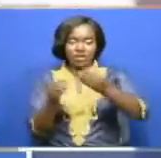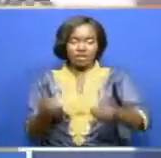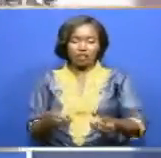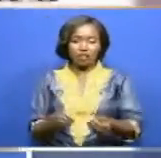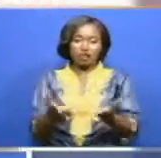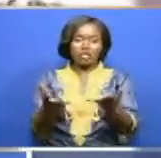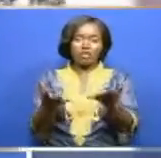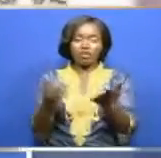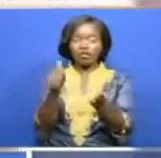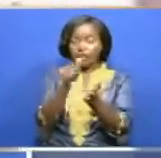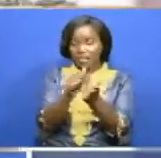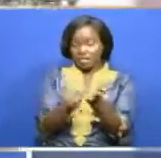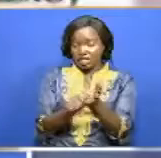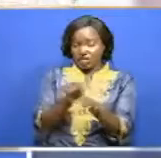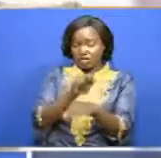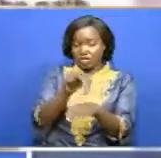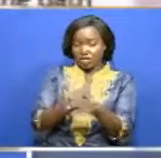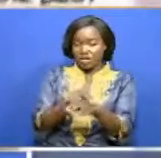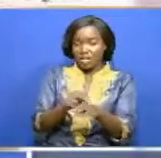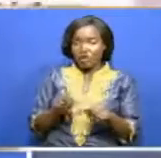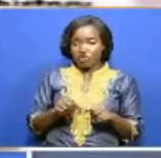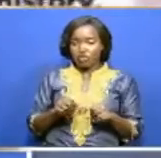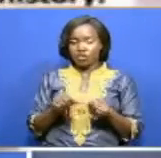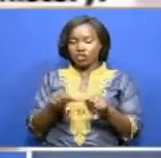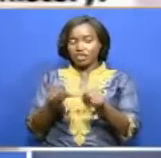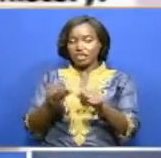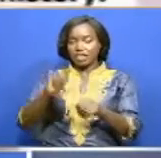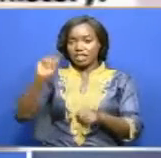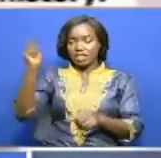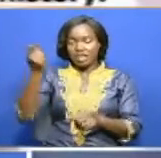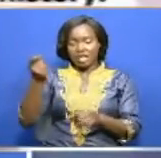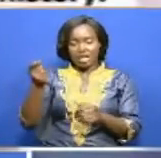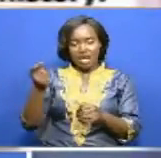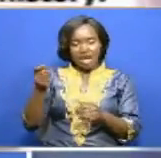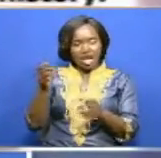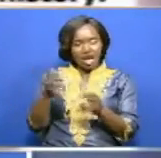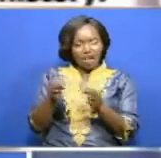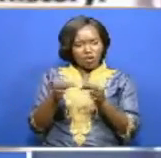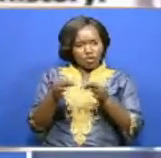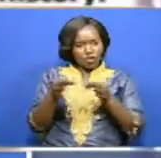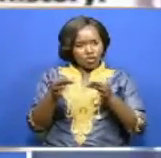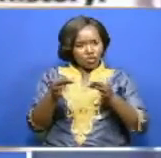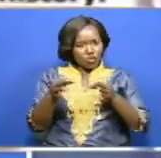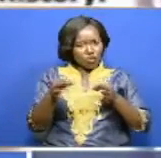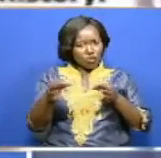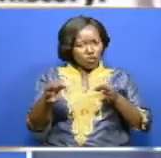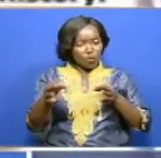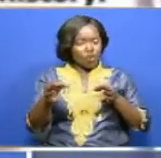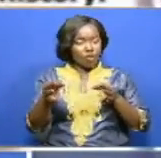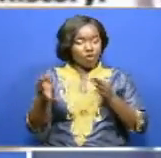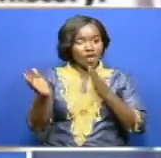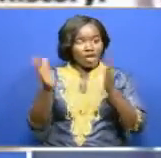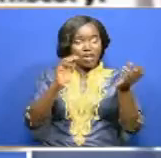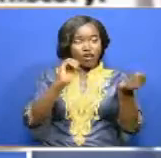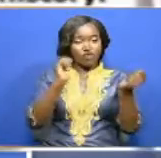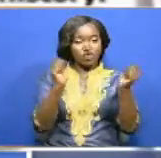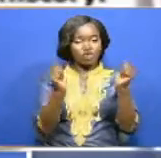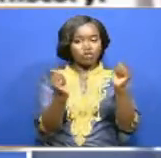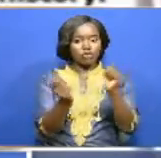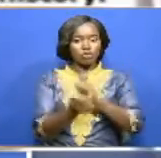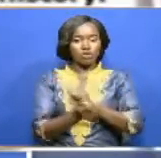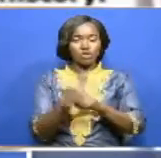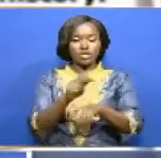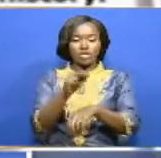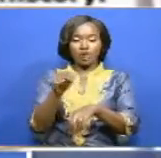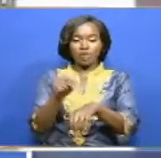for the nation as he continues to steer Kenya further along the path of the most consequential era of transformation in our